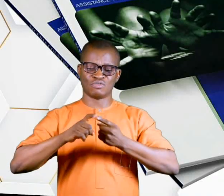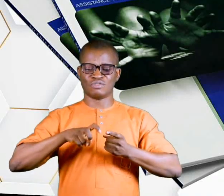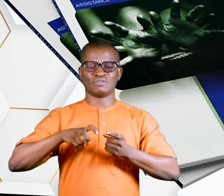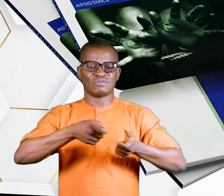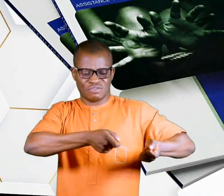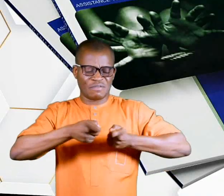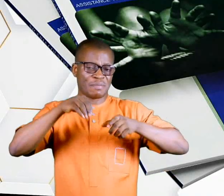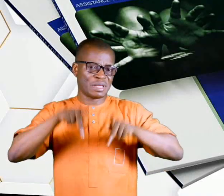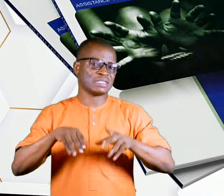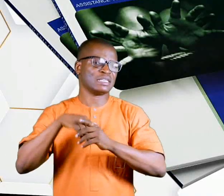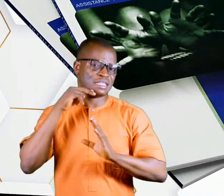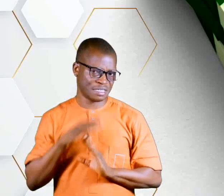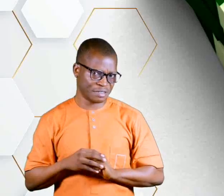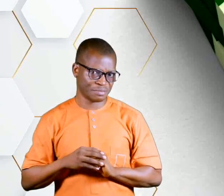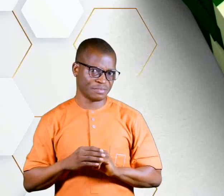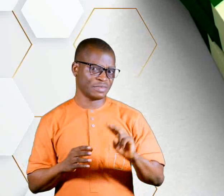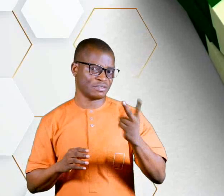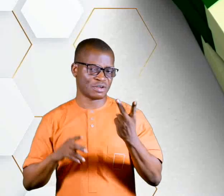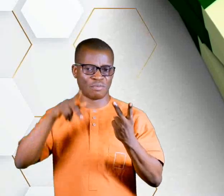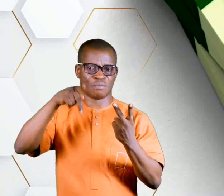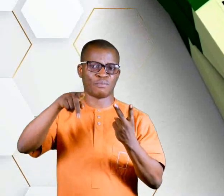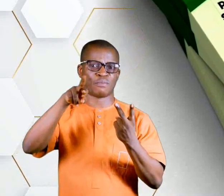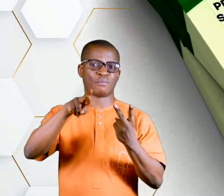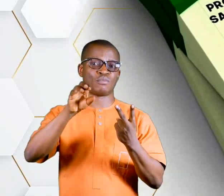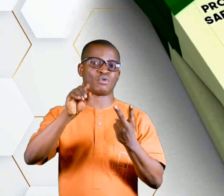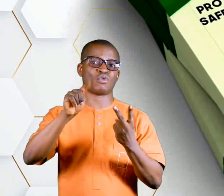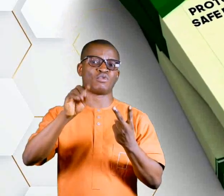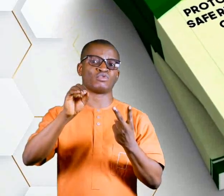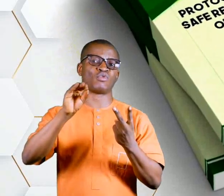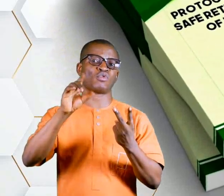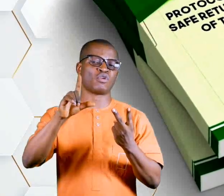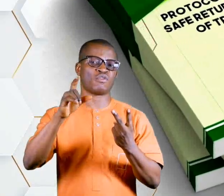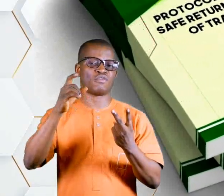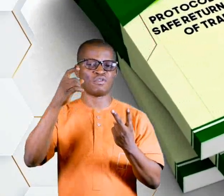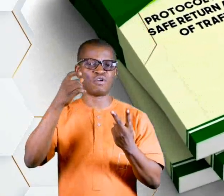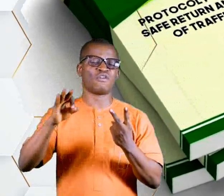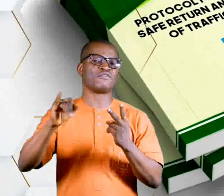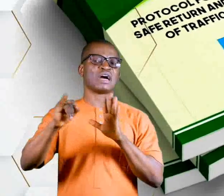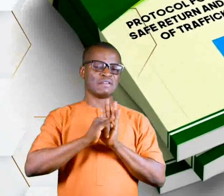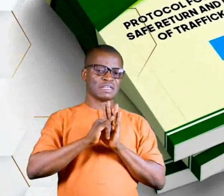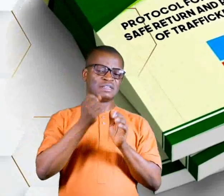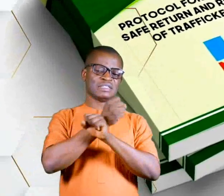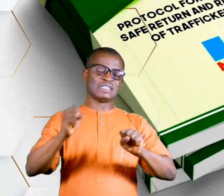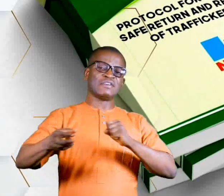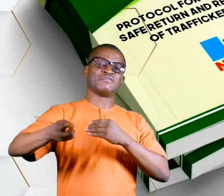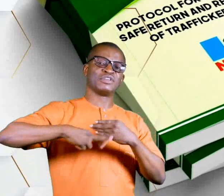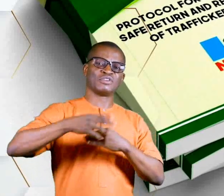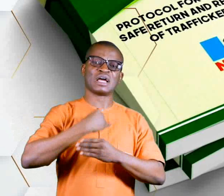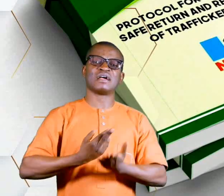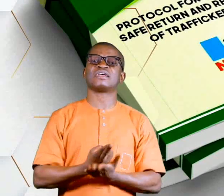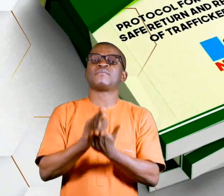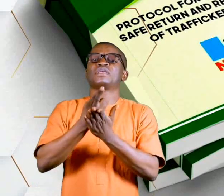Persons in Nigeria. The second one is the Protocol for Identification, Safe Return,